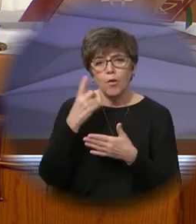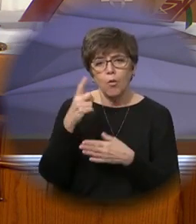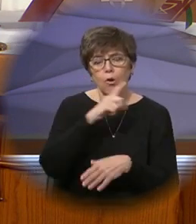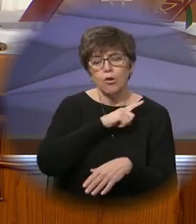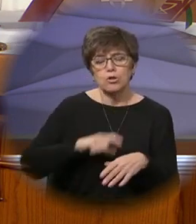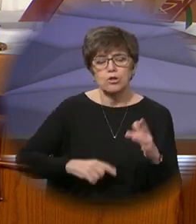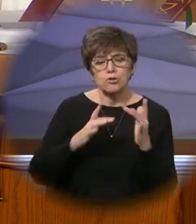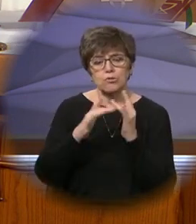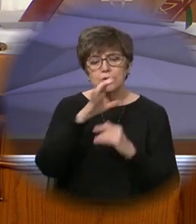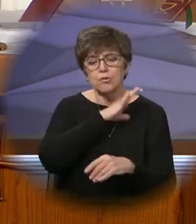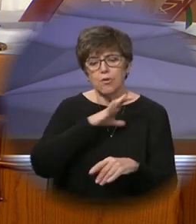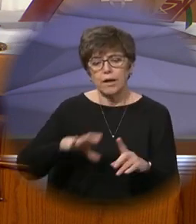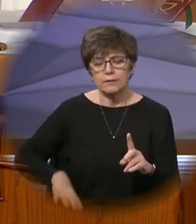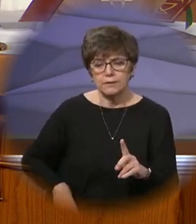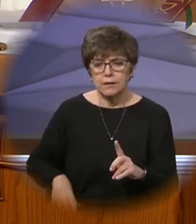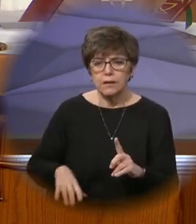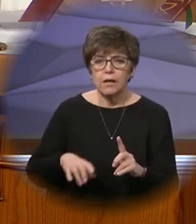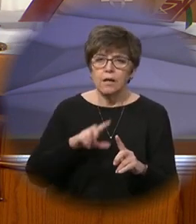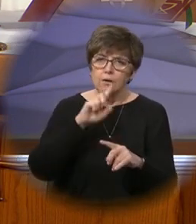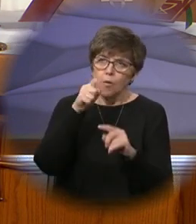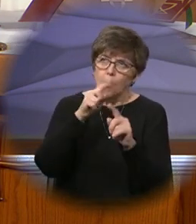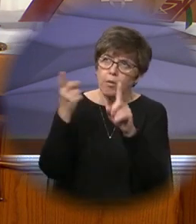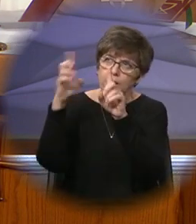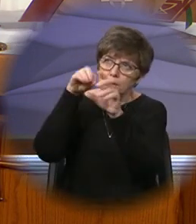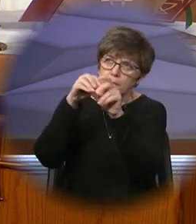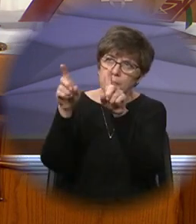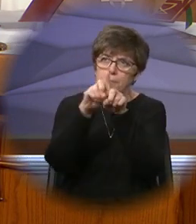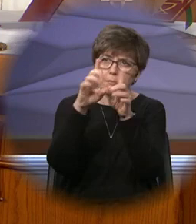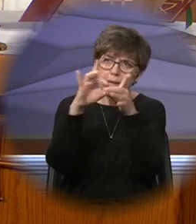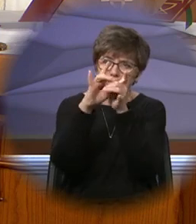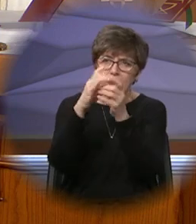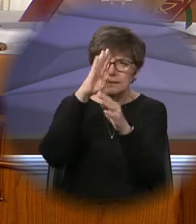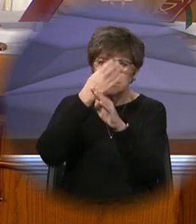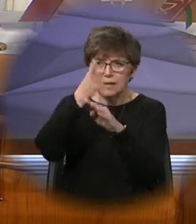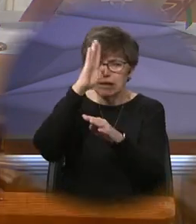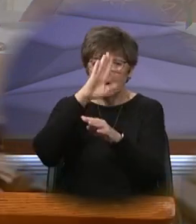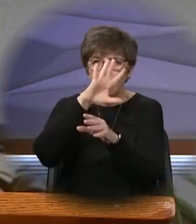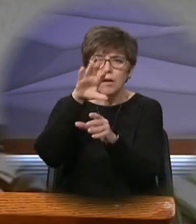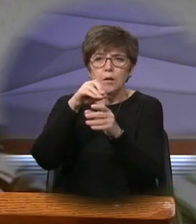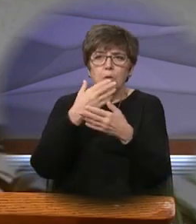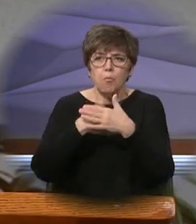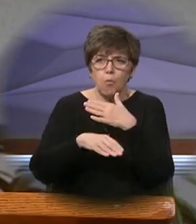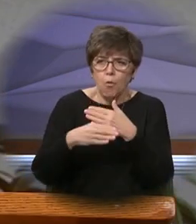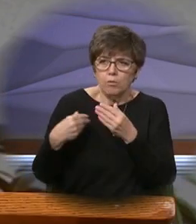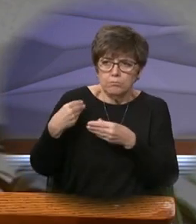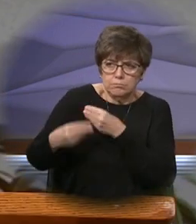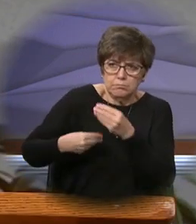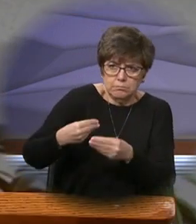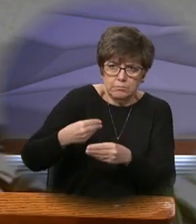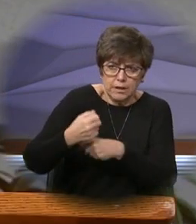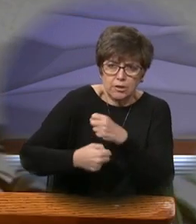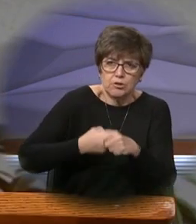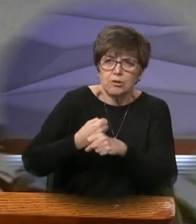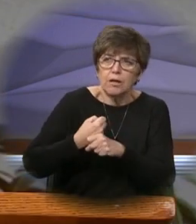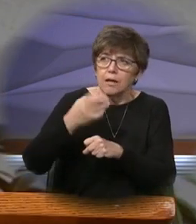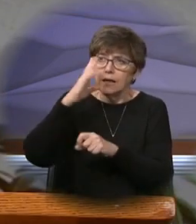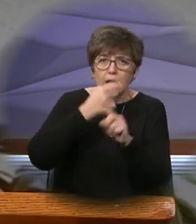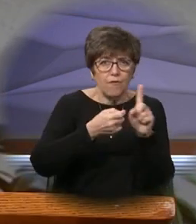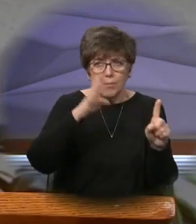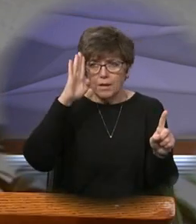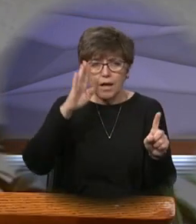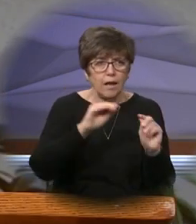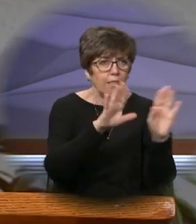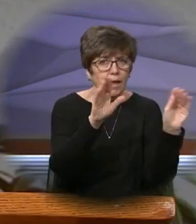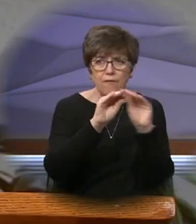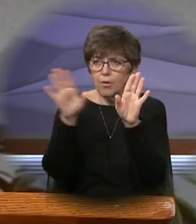in one Lord, Jesus Christ, the only begotten Son of God, born of the Father before all ages, God from God, light